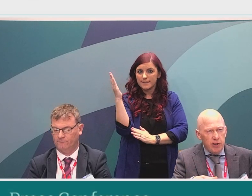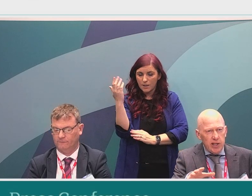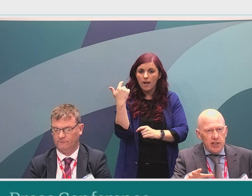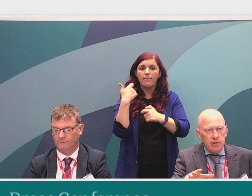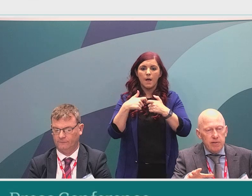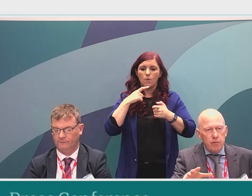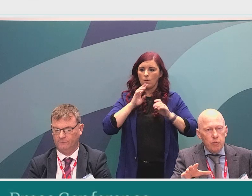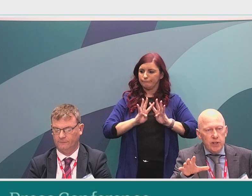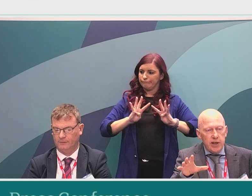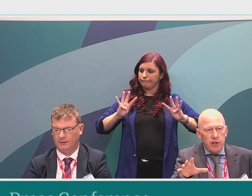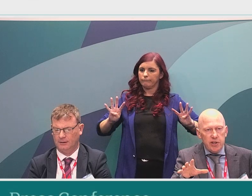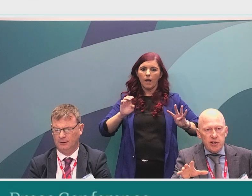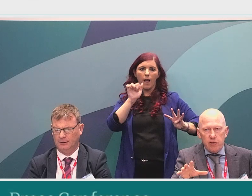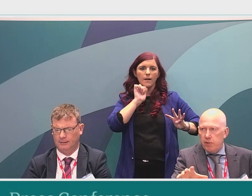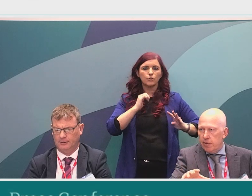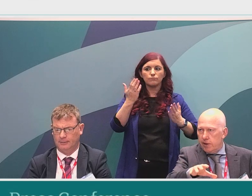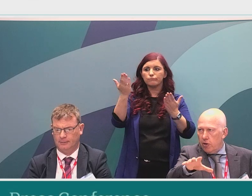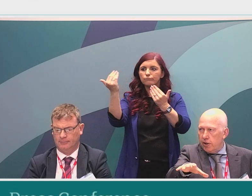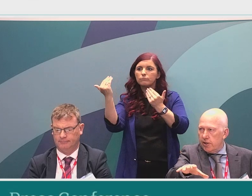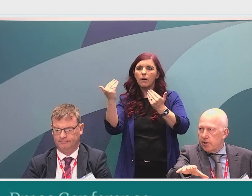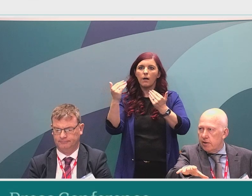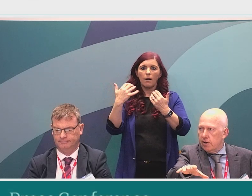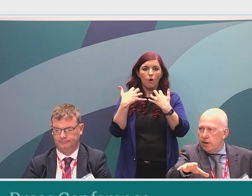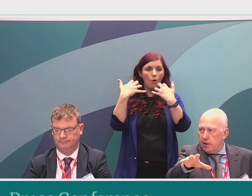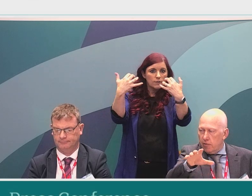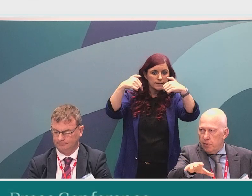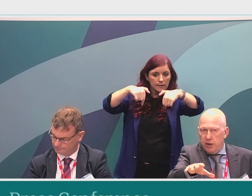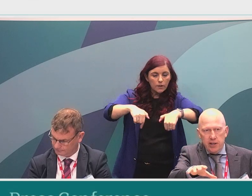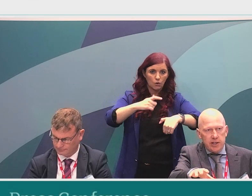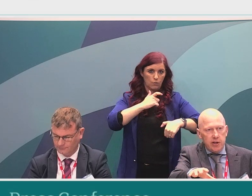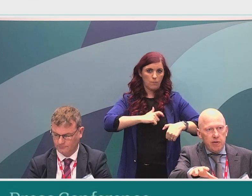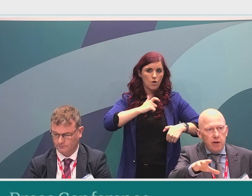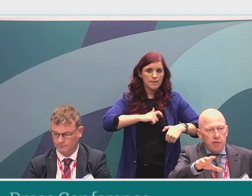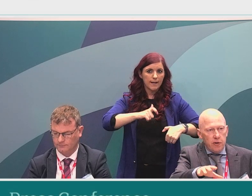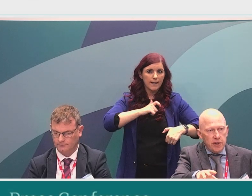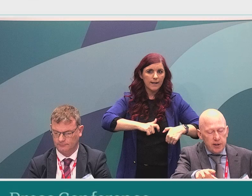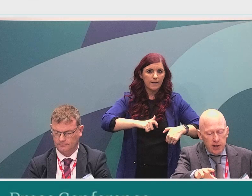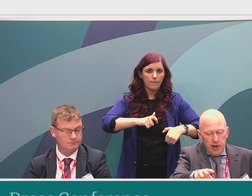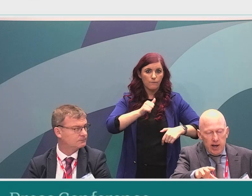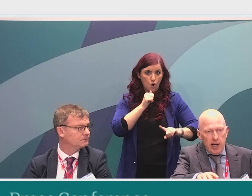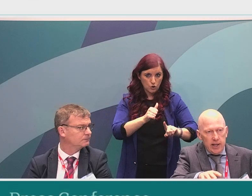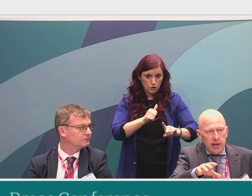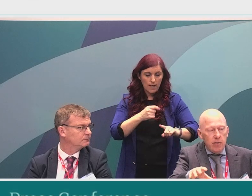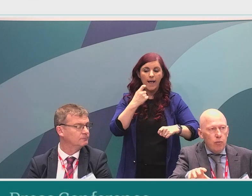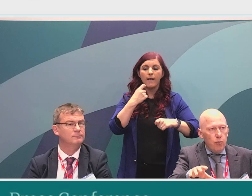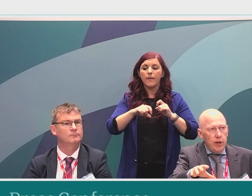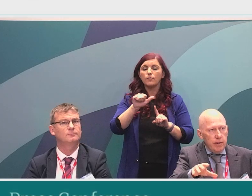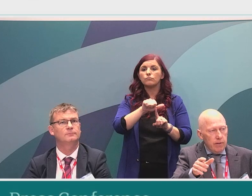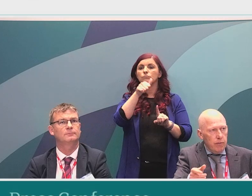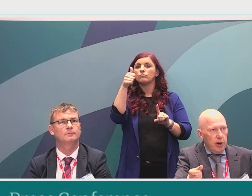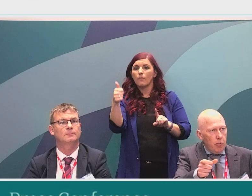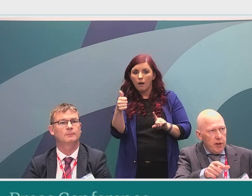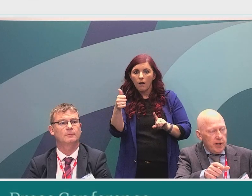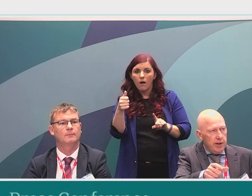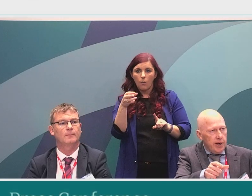do then is we'll take questions from the audience in government buildings here first, and then